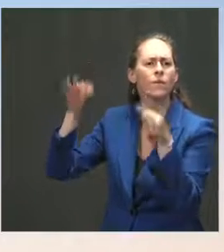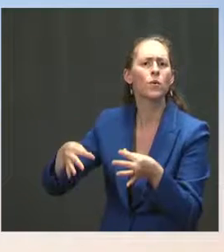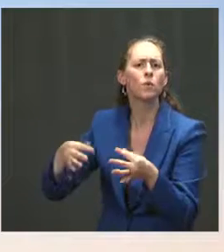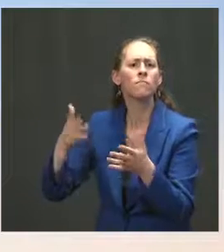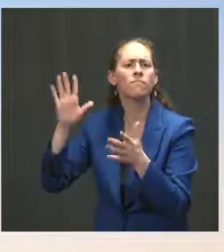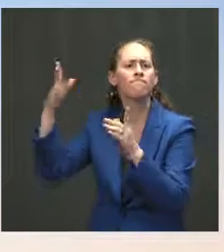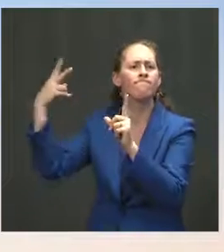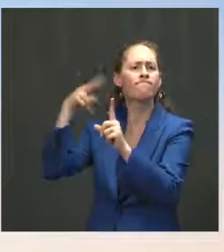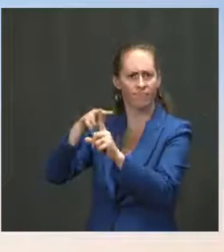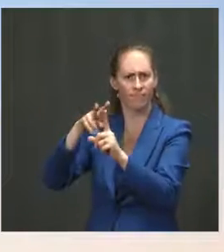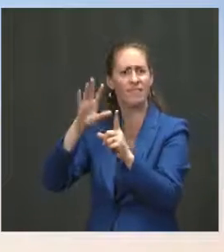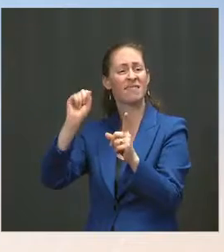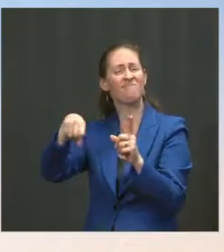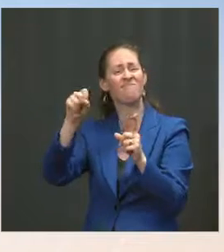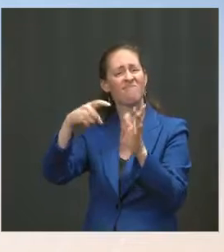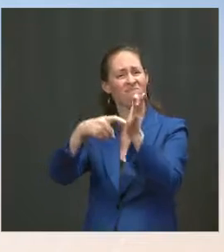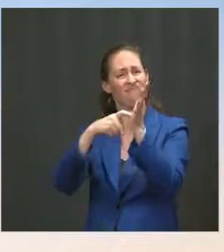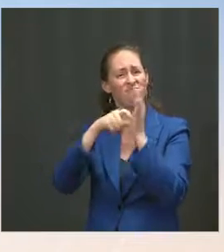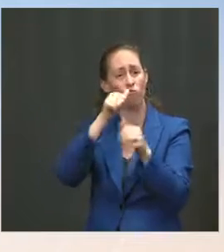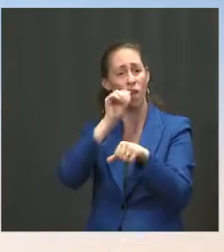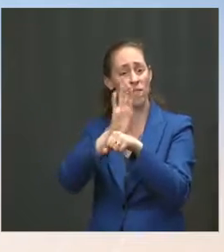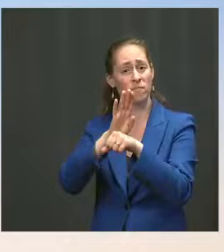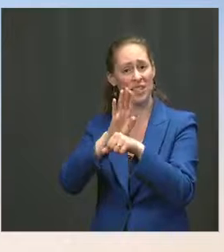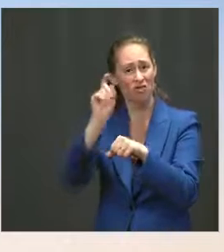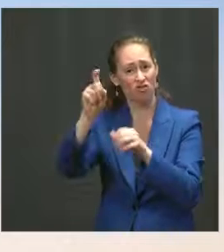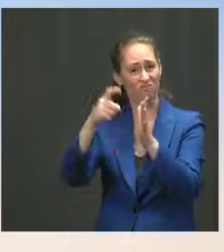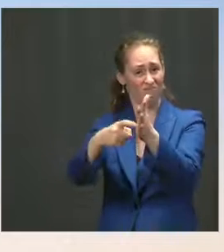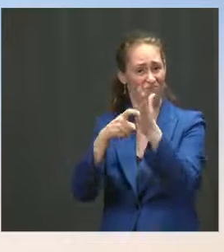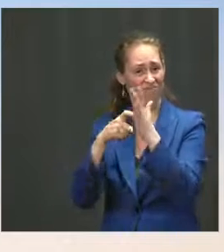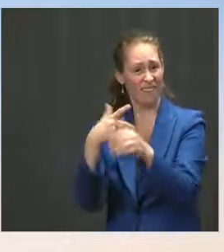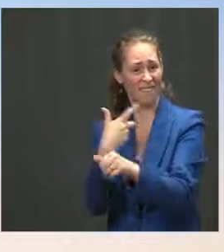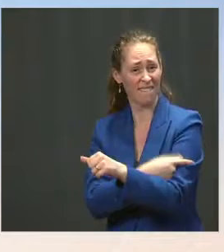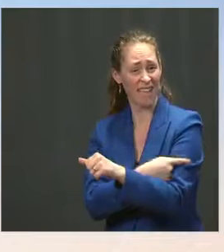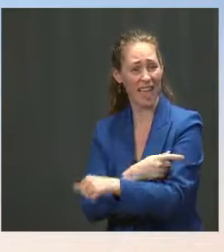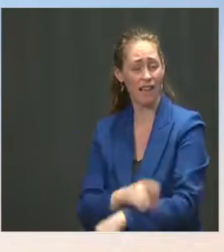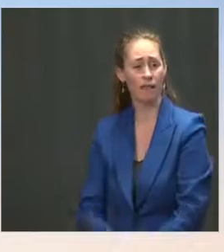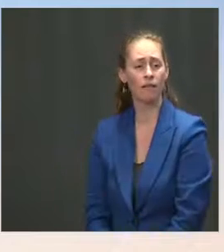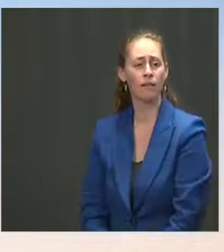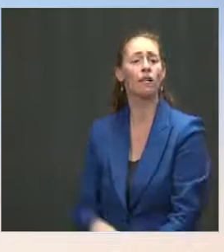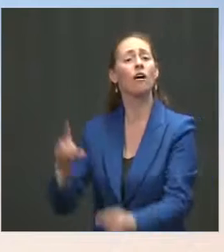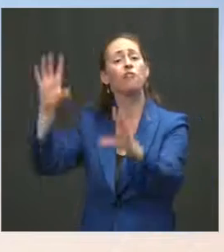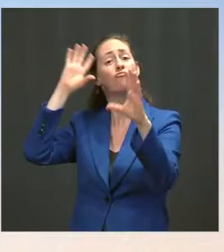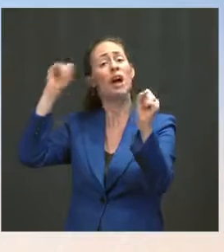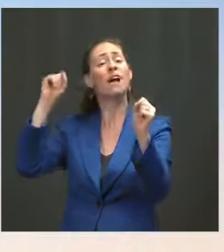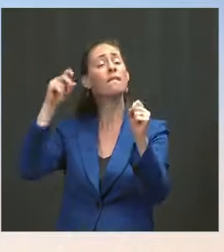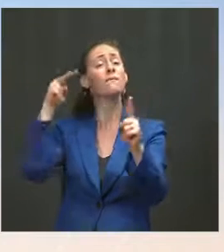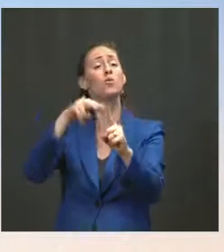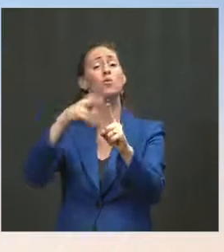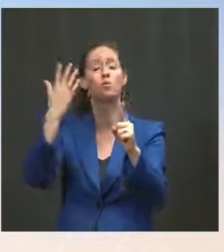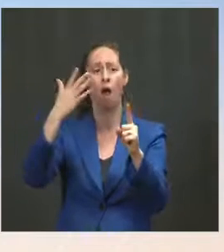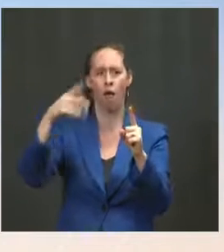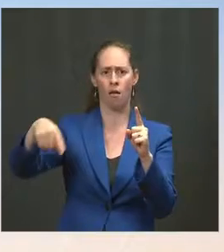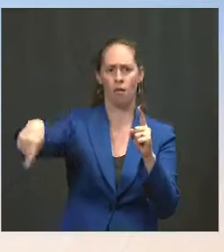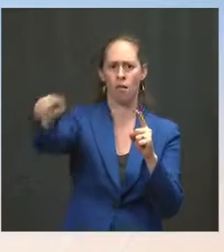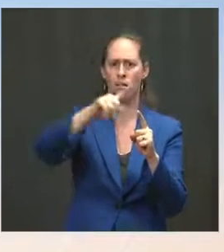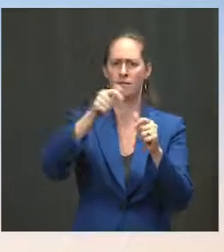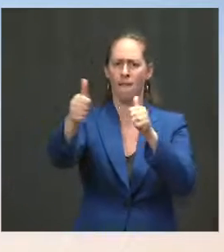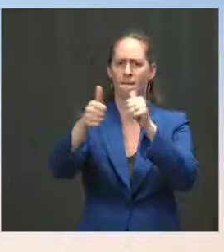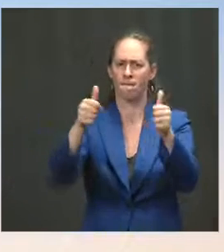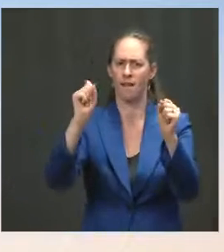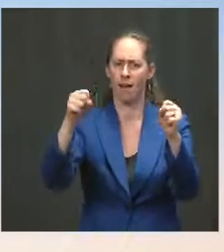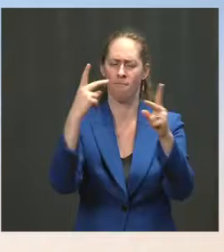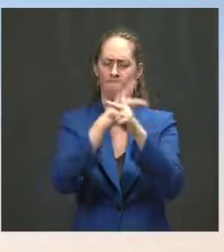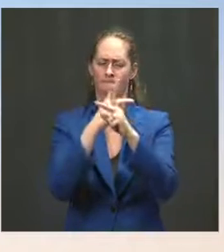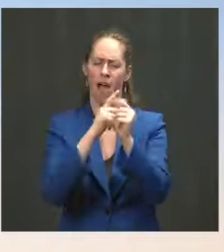their employees? The president's position is that every company should take a look at how to protect their workforce, and that there are going to be different carrots